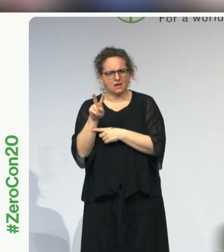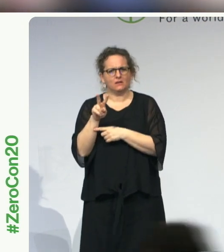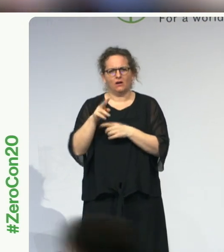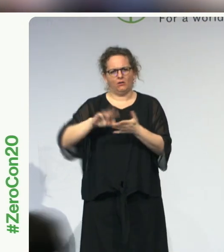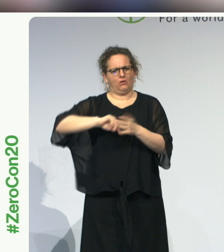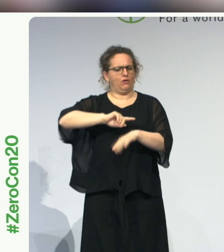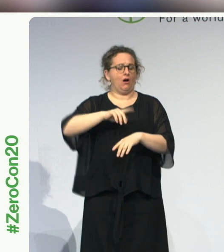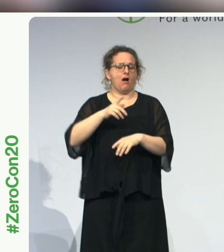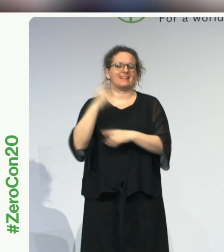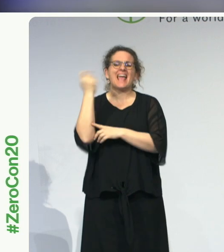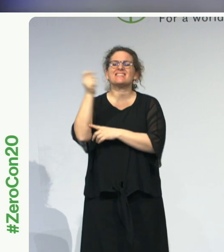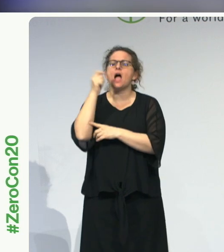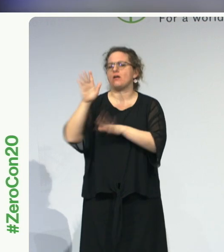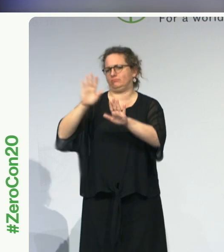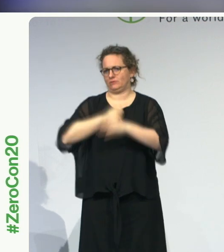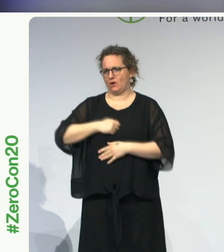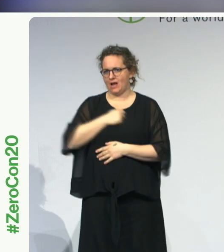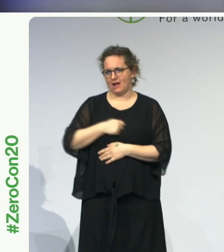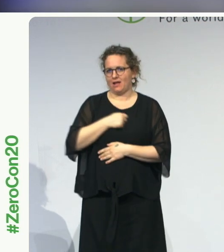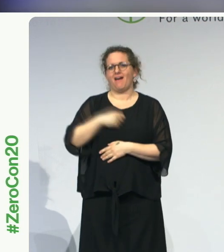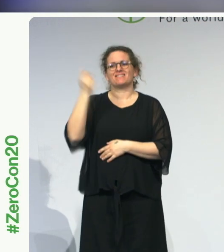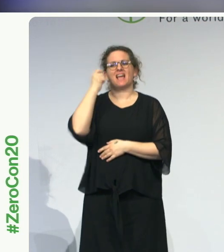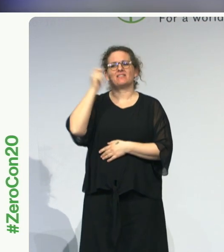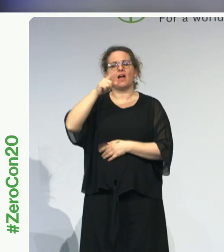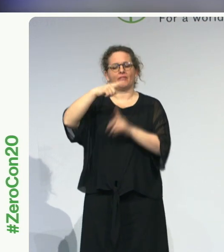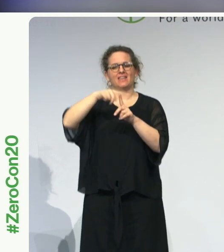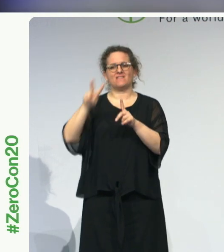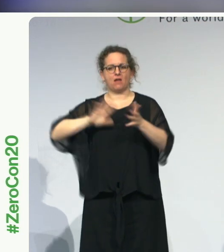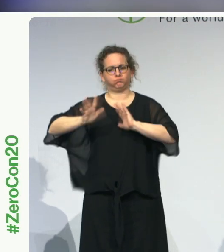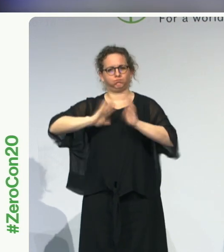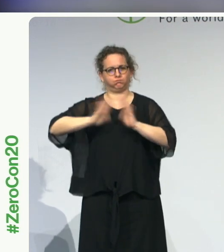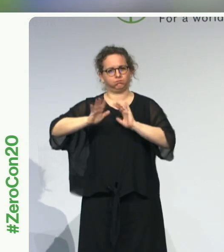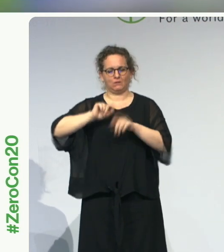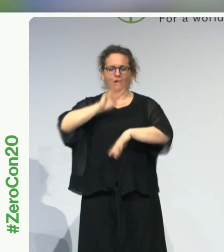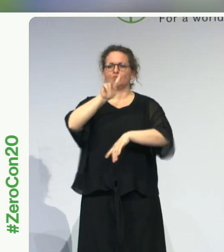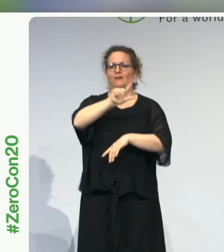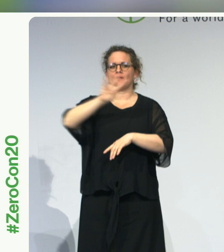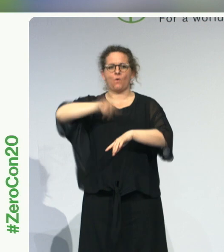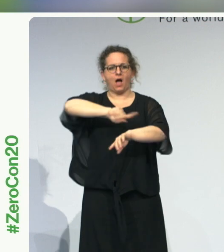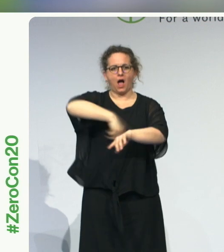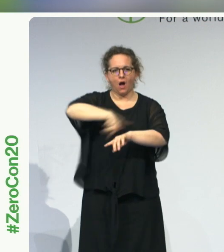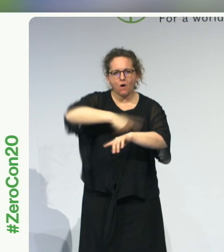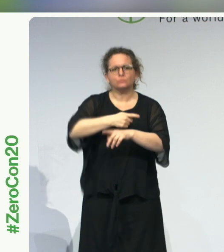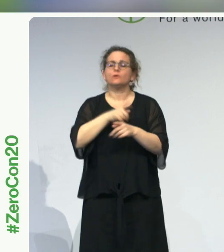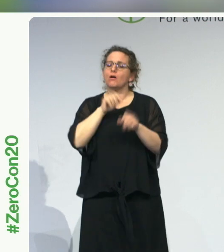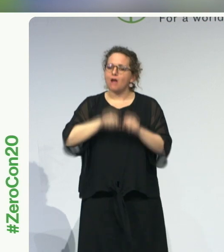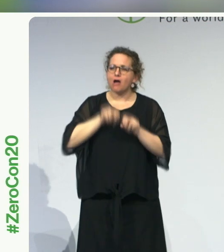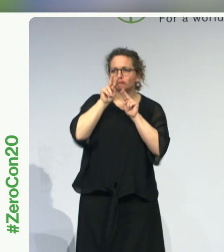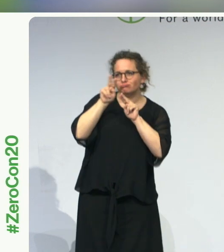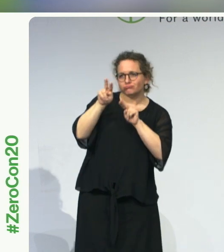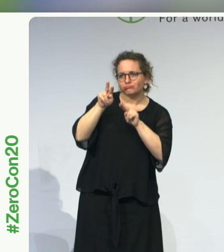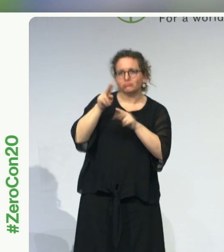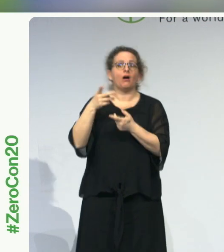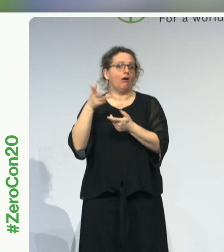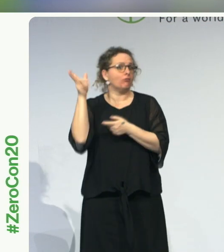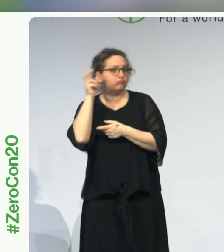language television station which broadcasts content in sign language along with spoken words and audio.